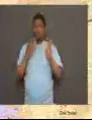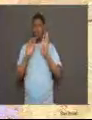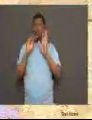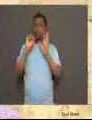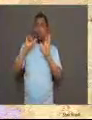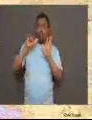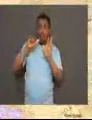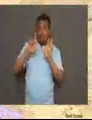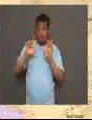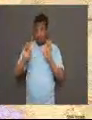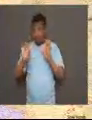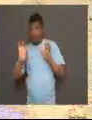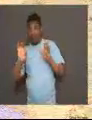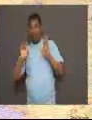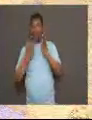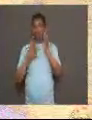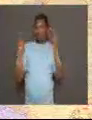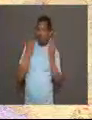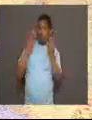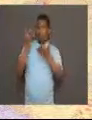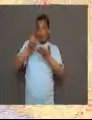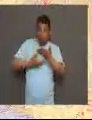symbols that are used on maps.